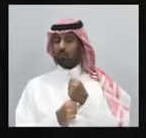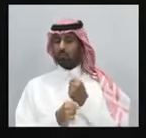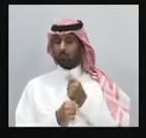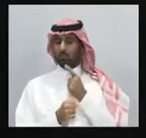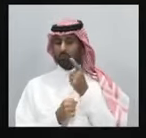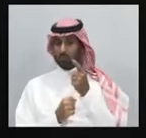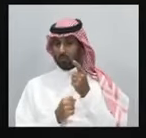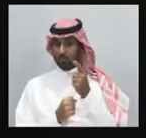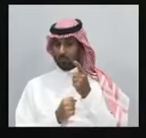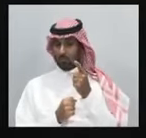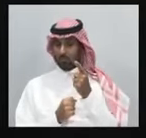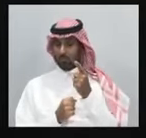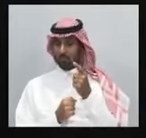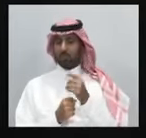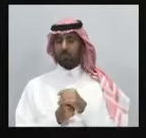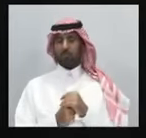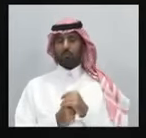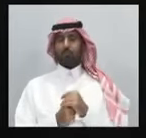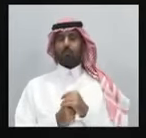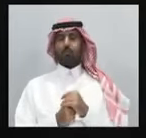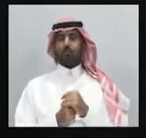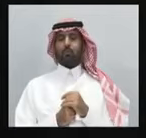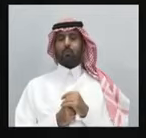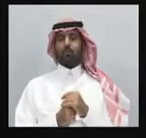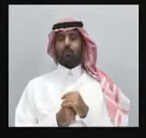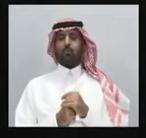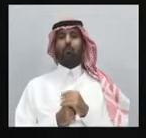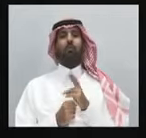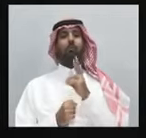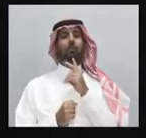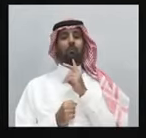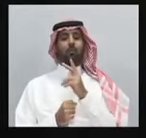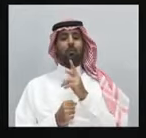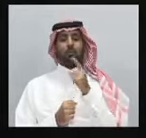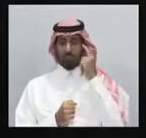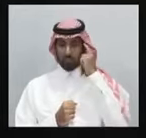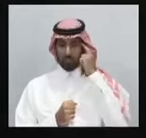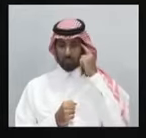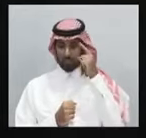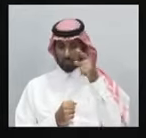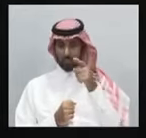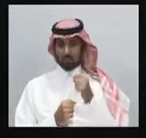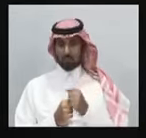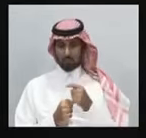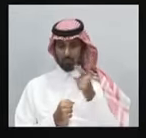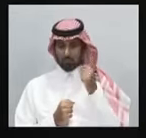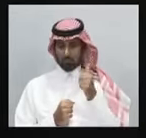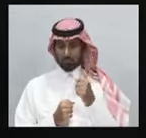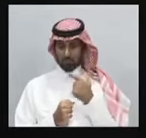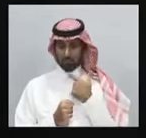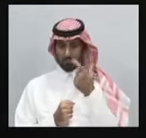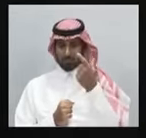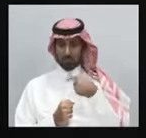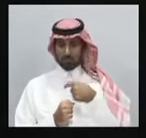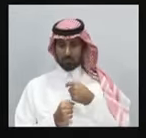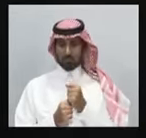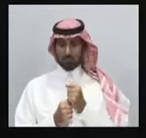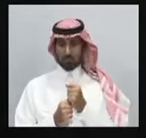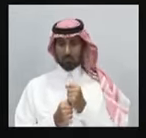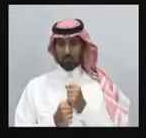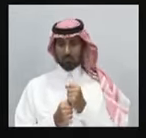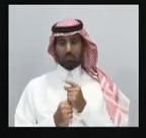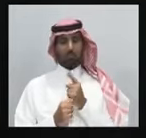he a good applicant? And so on. It shows that you are much more confident about yourself. So this is the